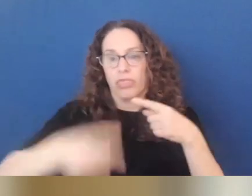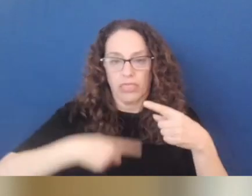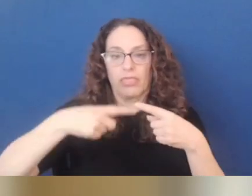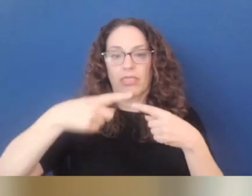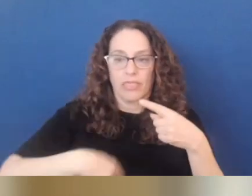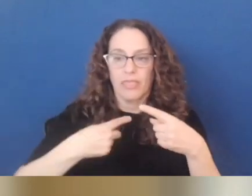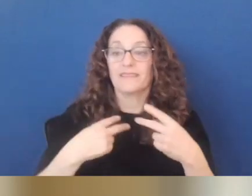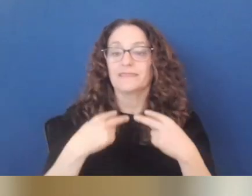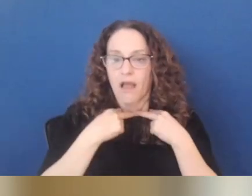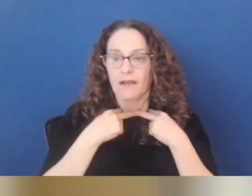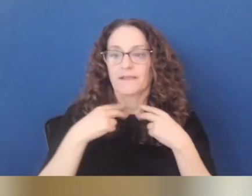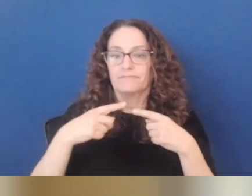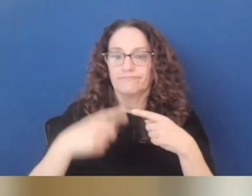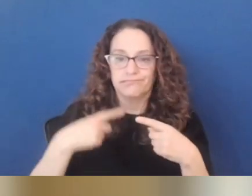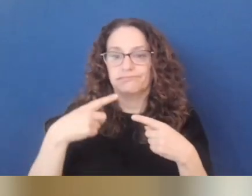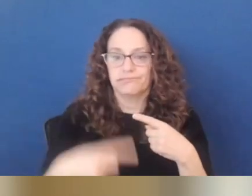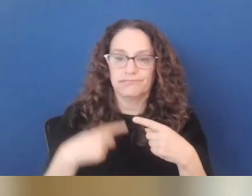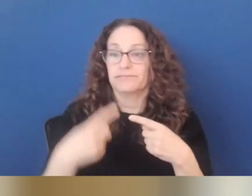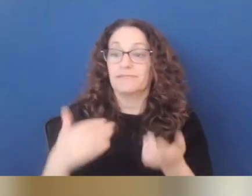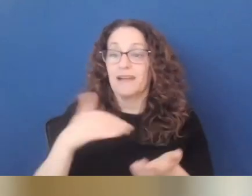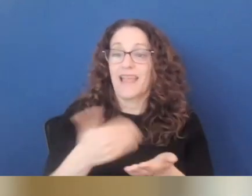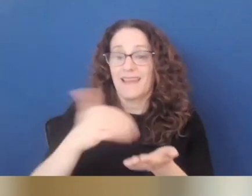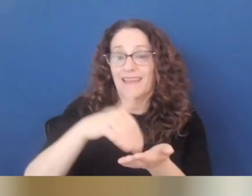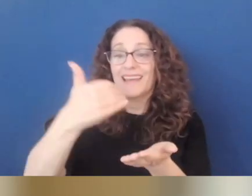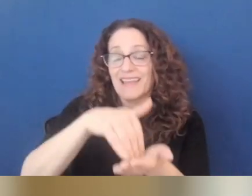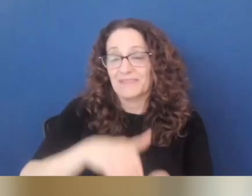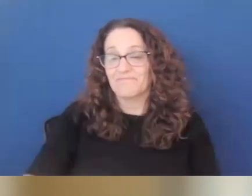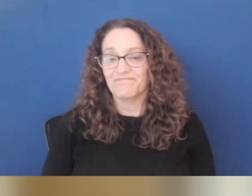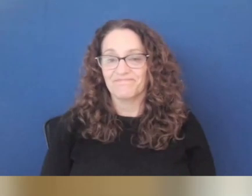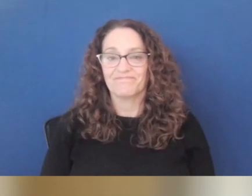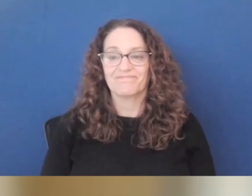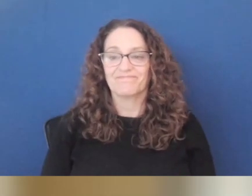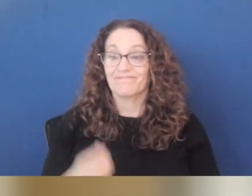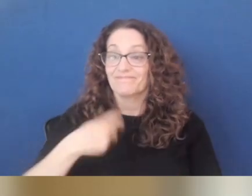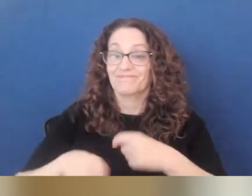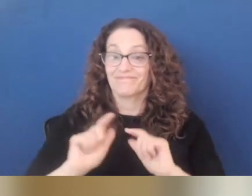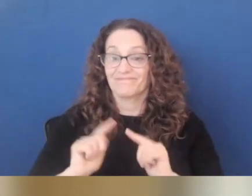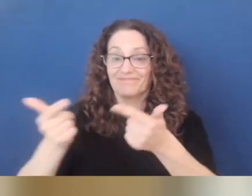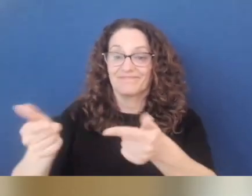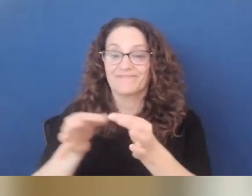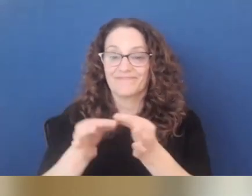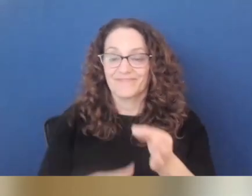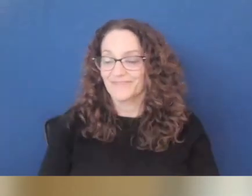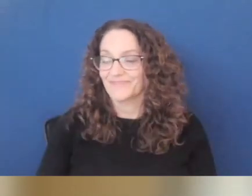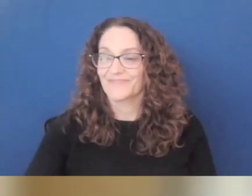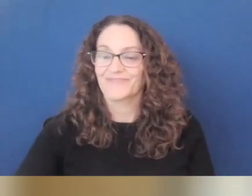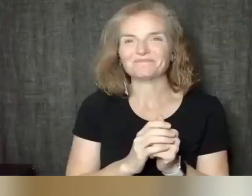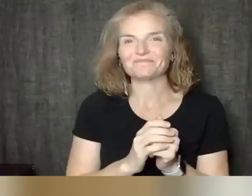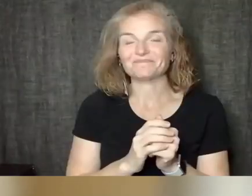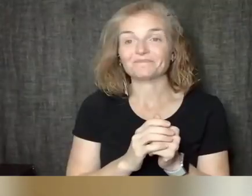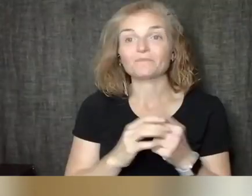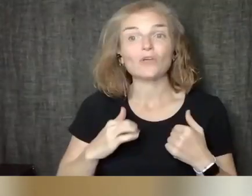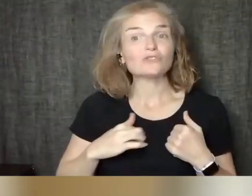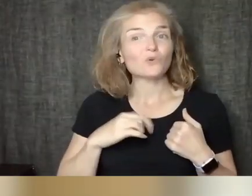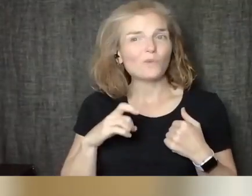pattern again and again. I do think when we should ask ourselves periodically, or even reflect